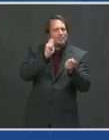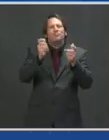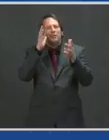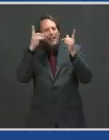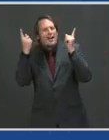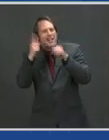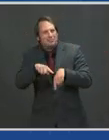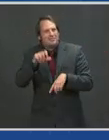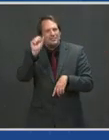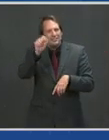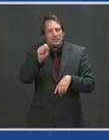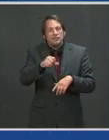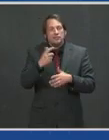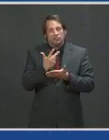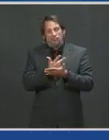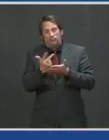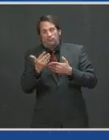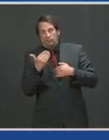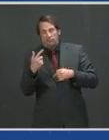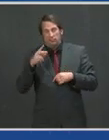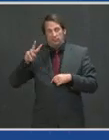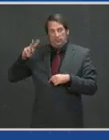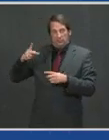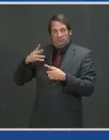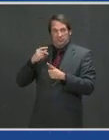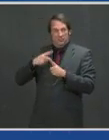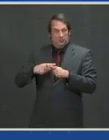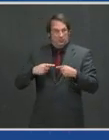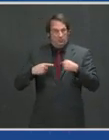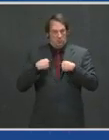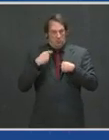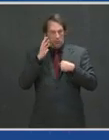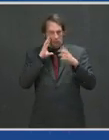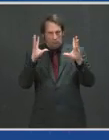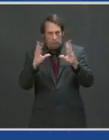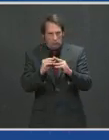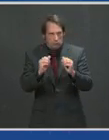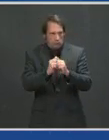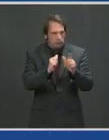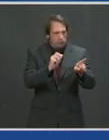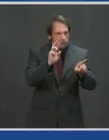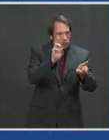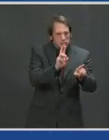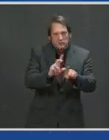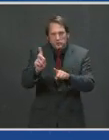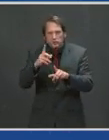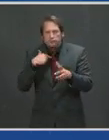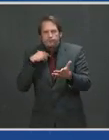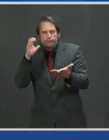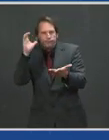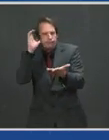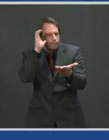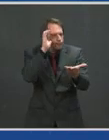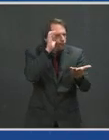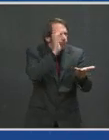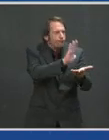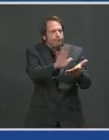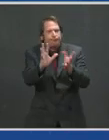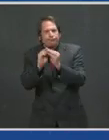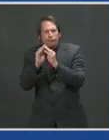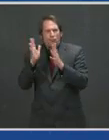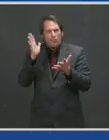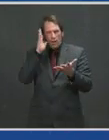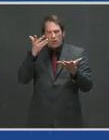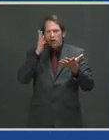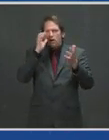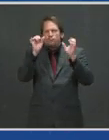and I will be meeting with Republicans and Democrats to hear from everyone. And we'll be listening. We'll be open to good ideas